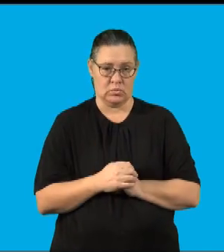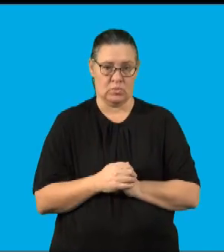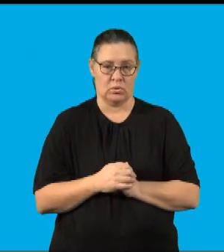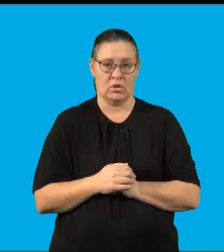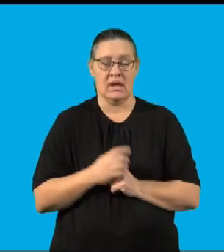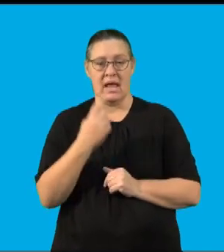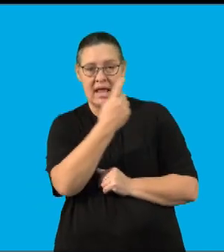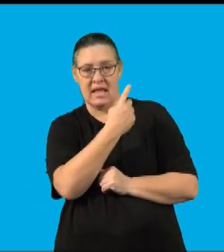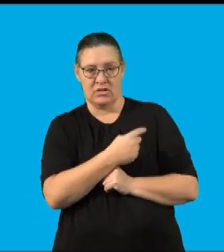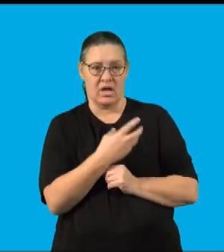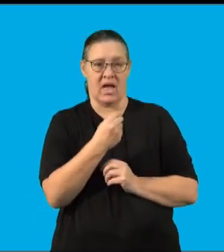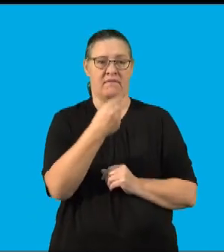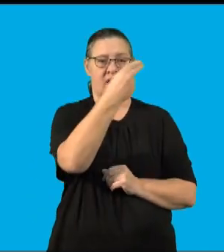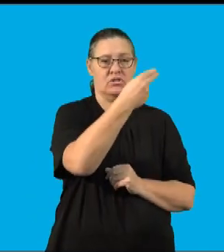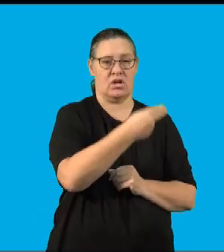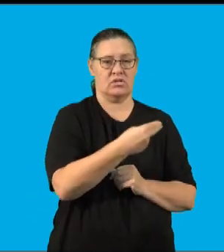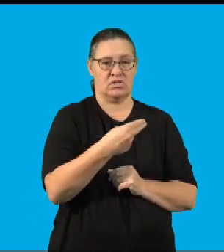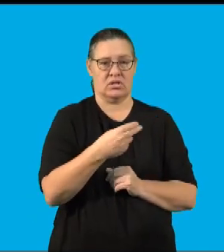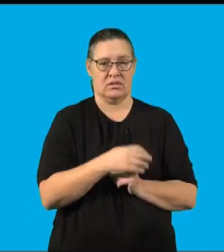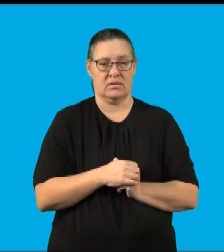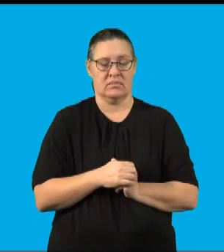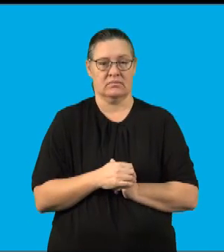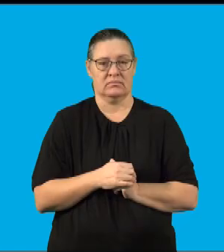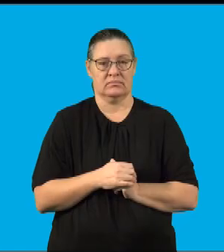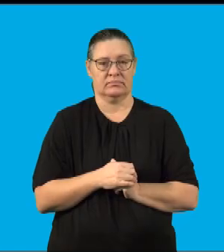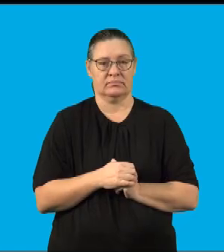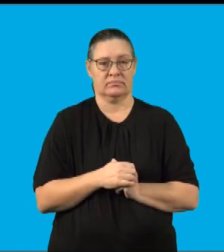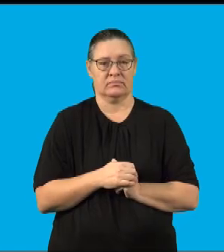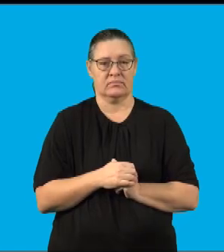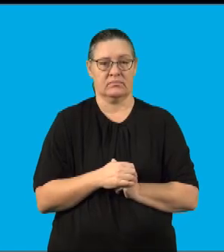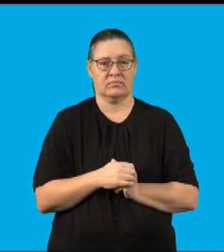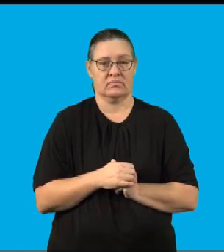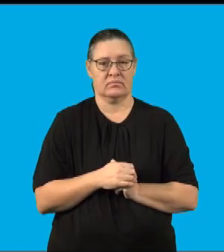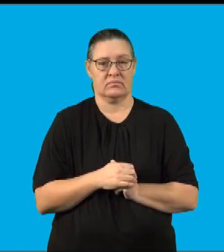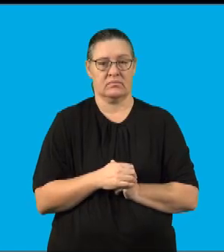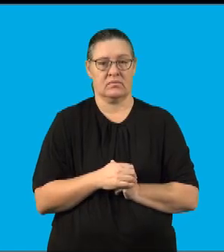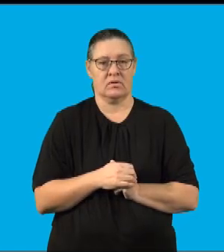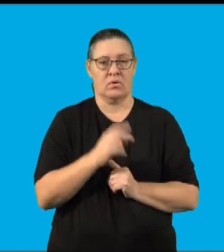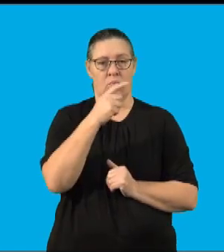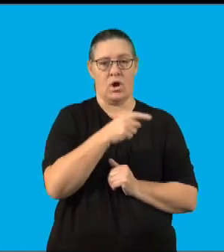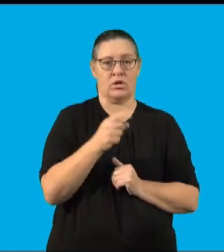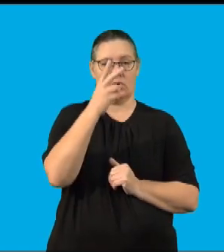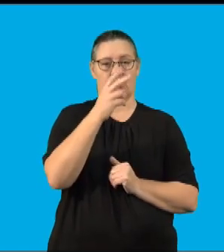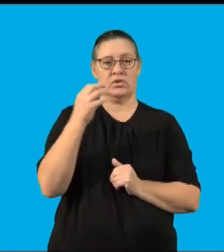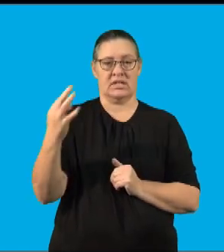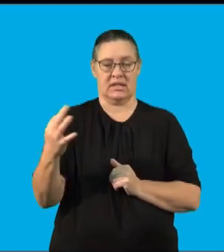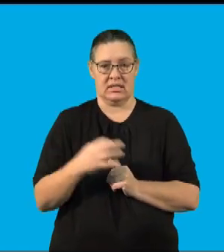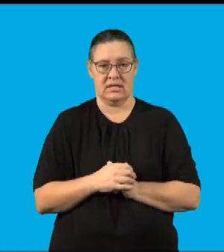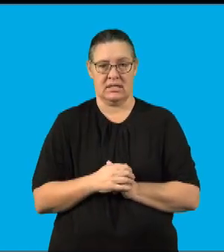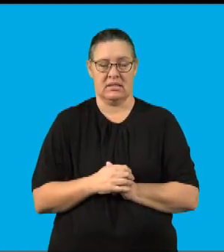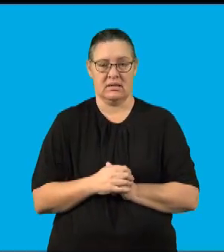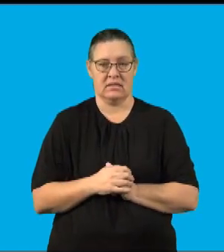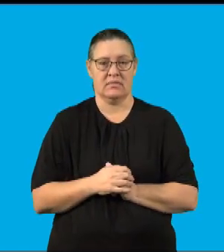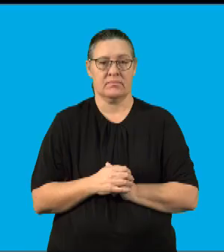there. And then on each one, we are going to have, on this carbon here, we're going to have 1,